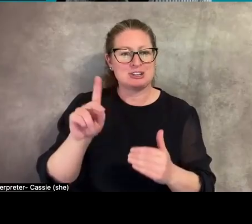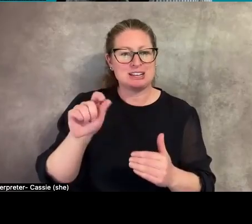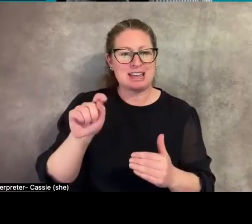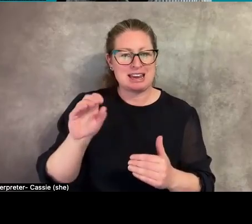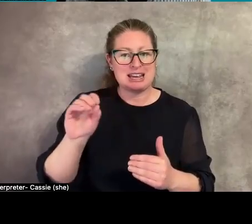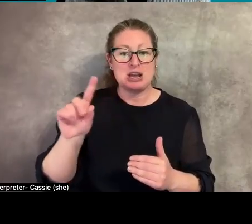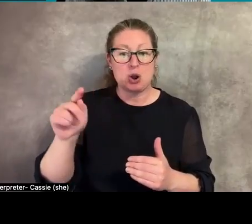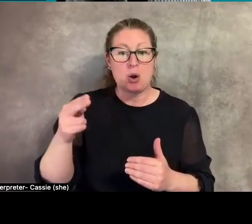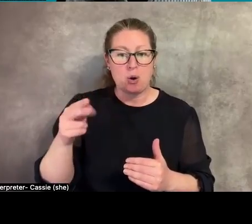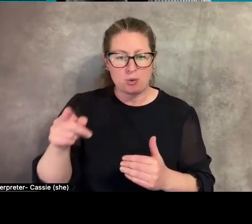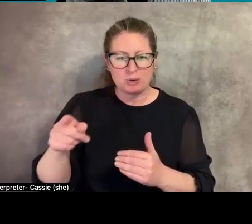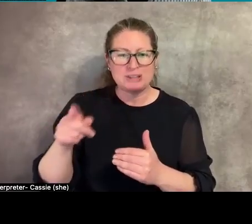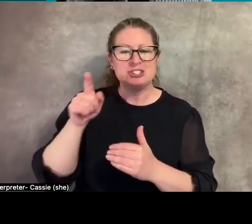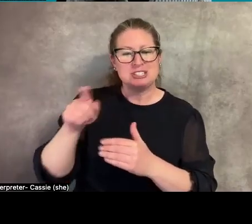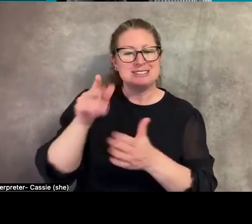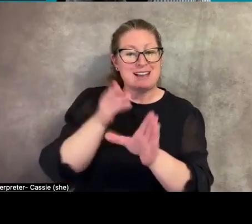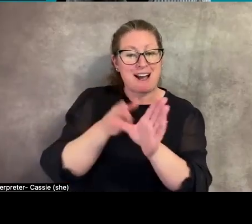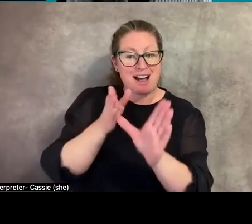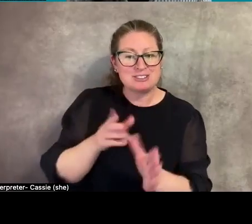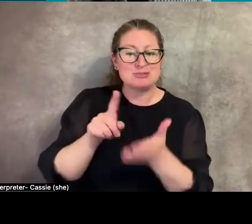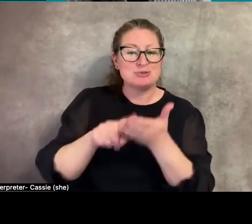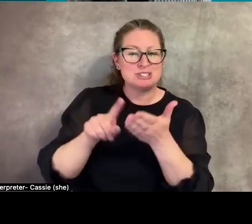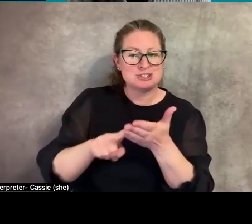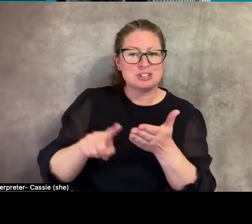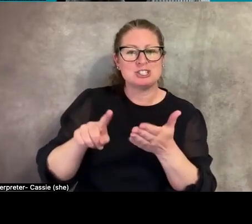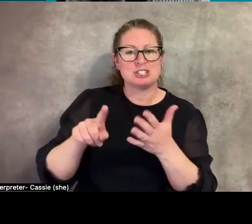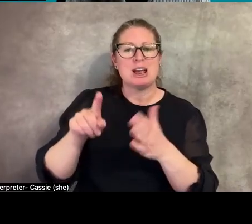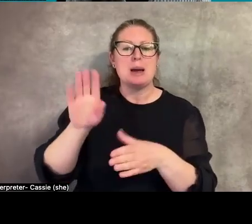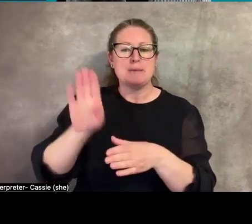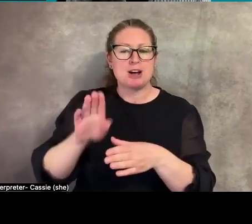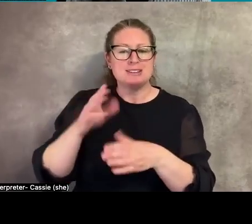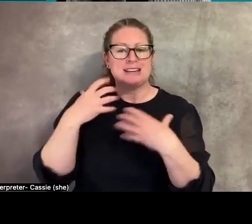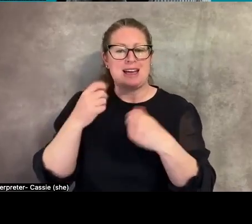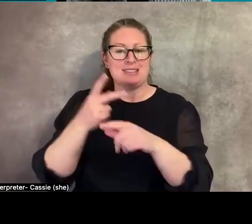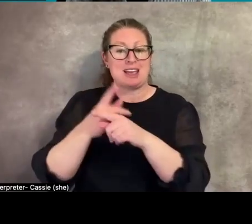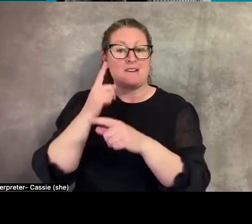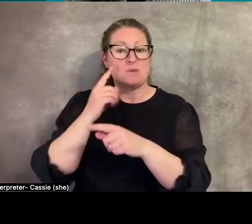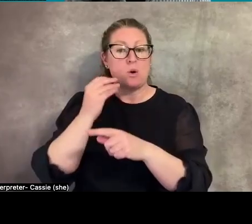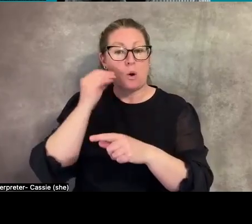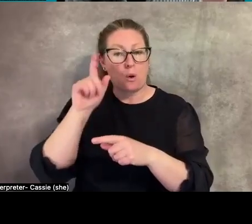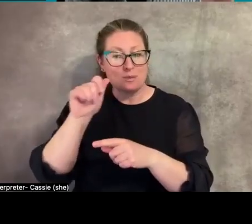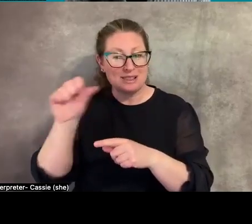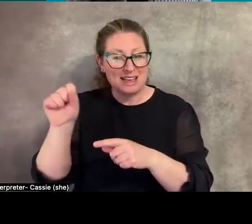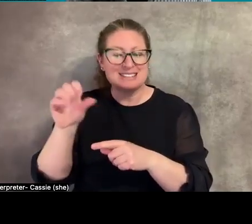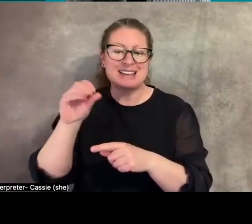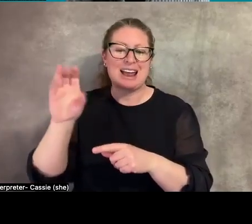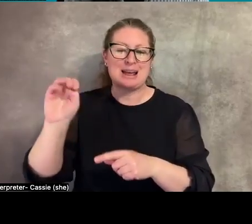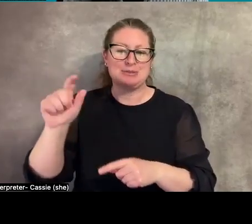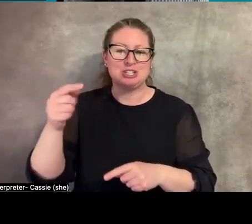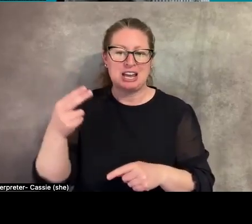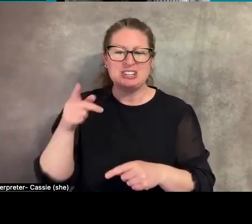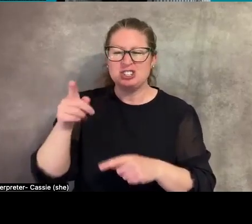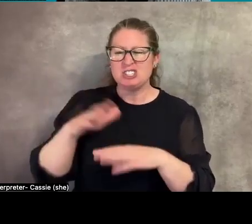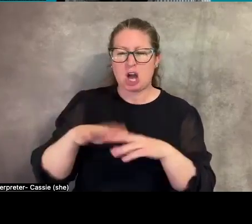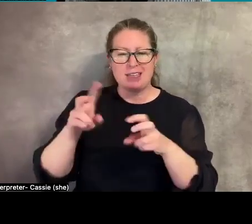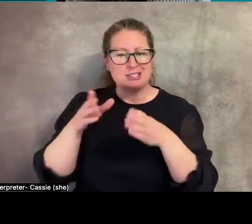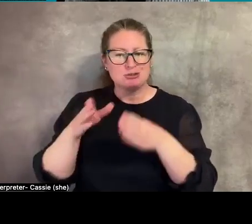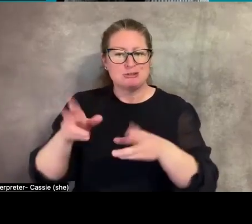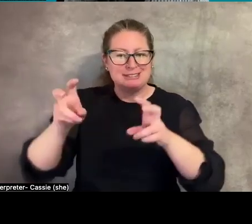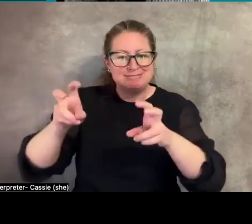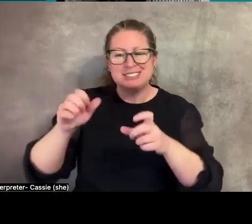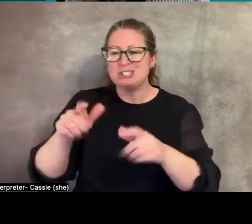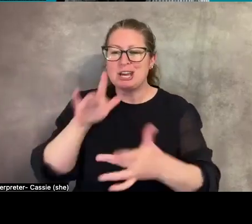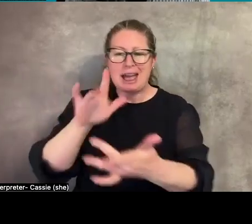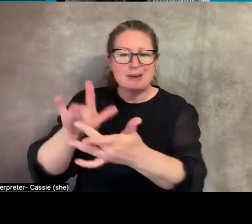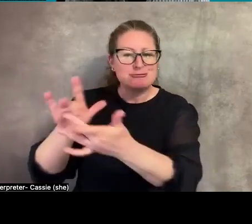is a psychiatrist researcher at Boston Healthcare for the Homeless and Mass General Hospital. She's on the street team. She does outreach